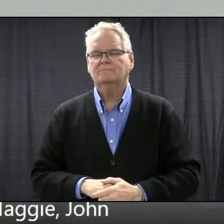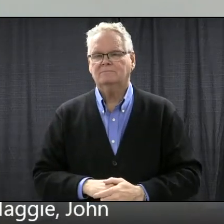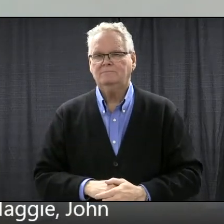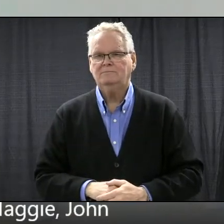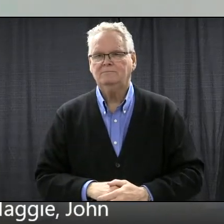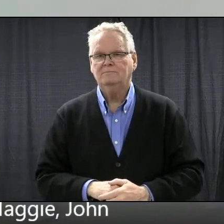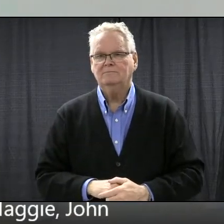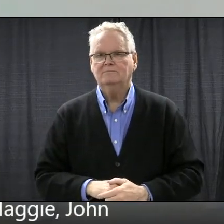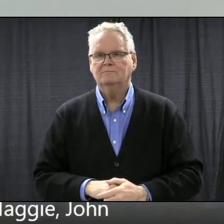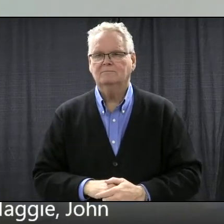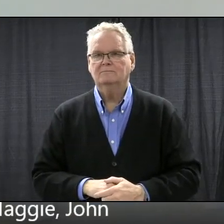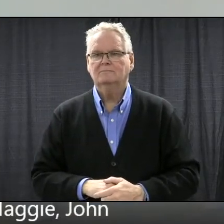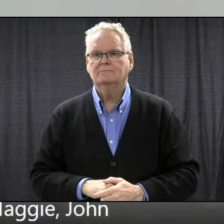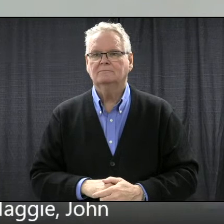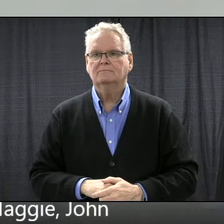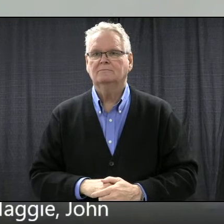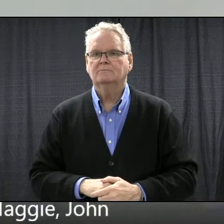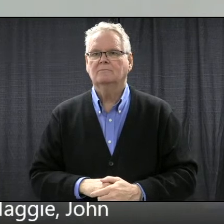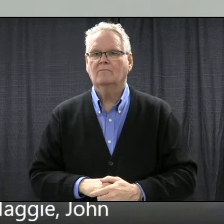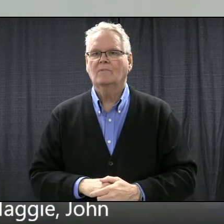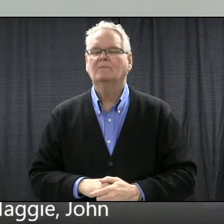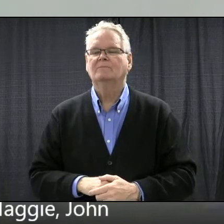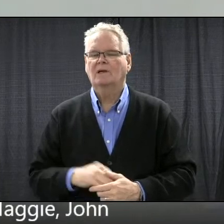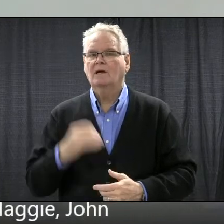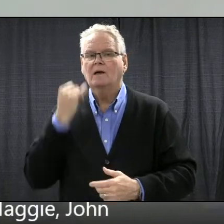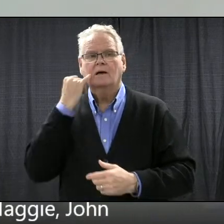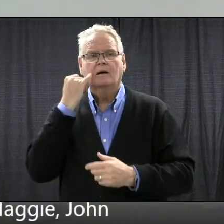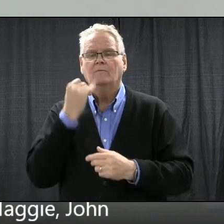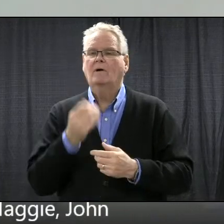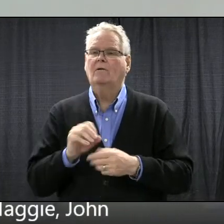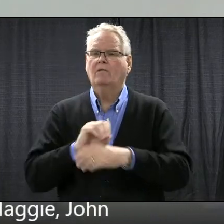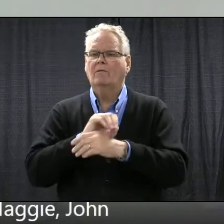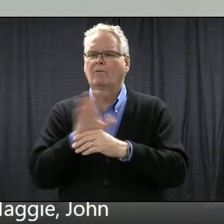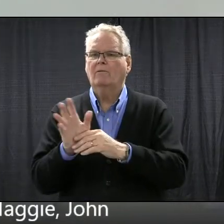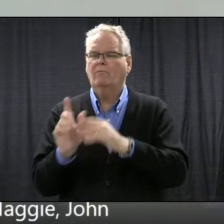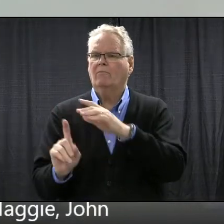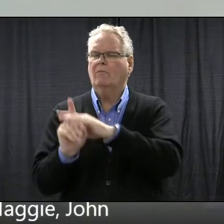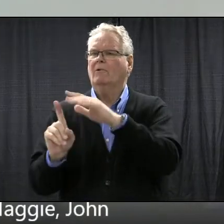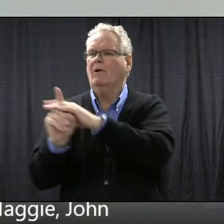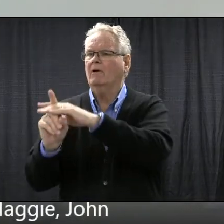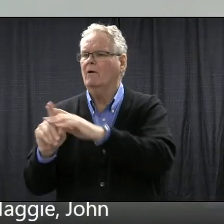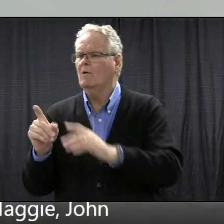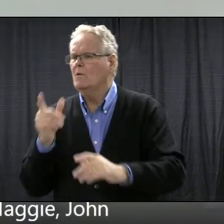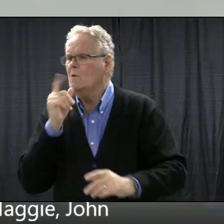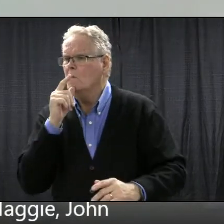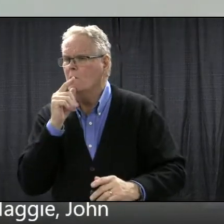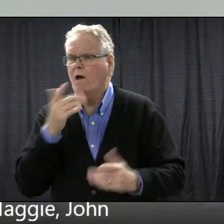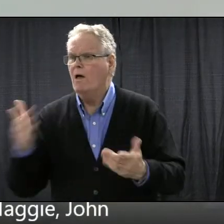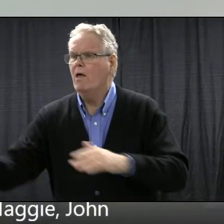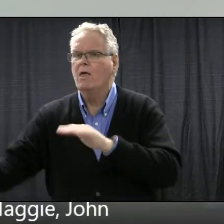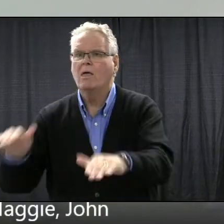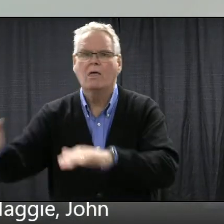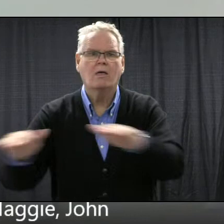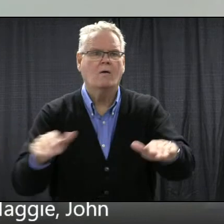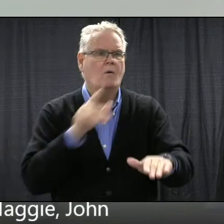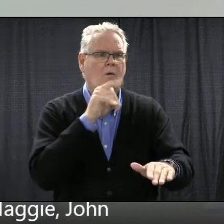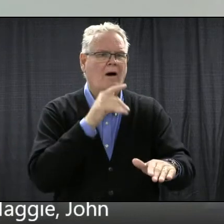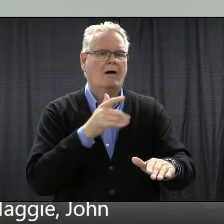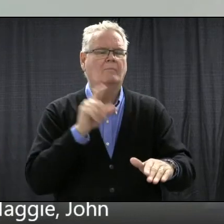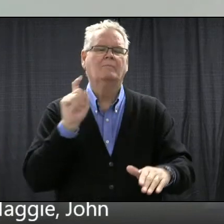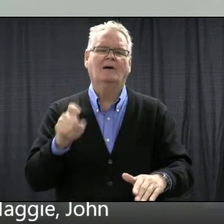origin, tie them to batch numbers and sources and dates of vaccine